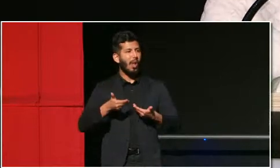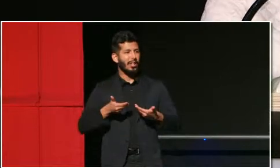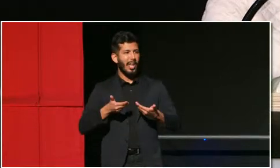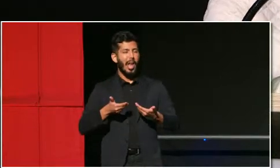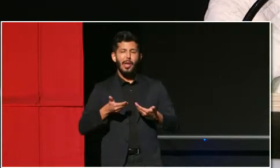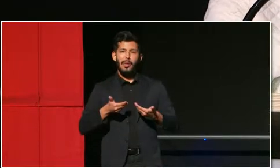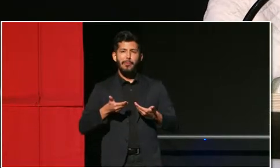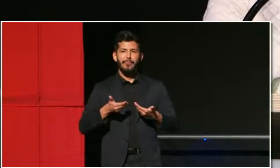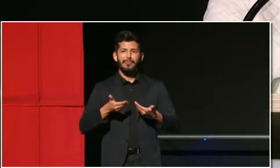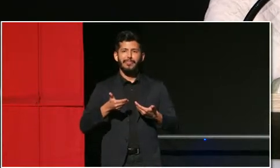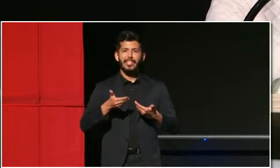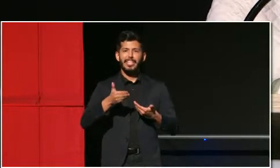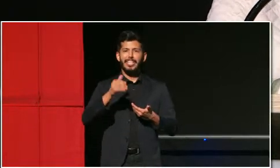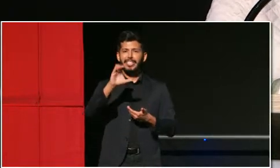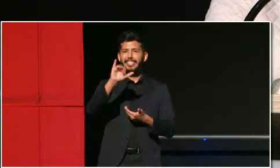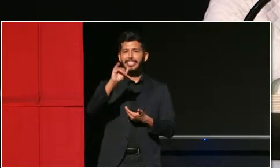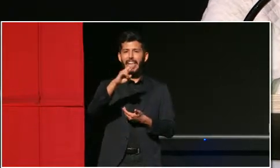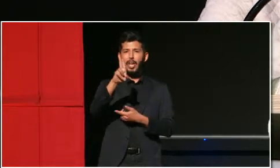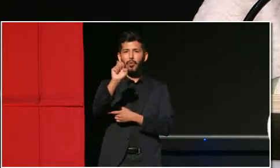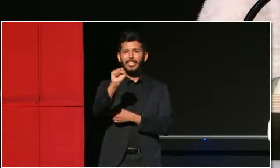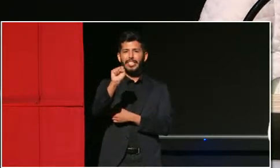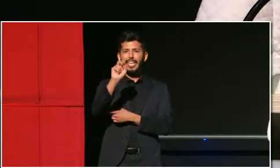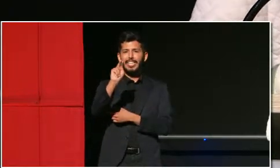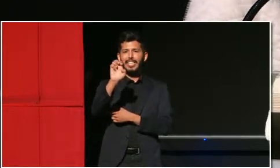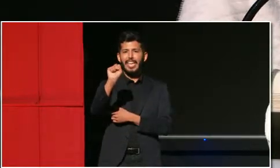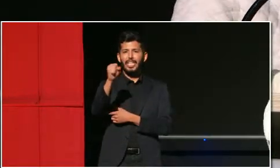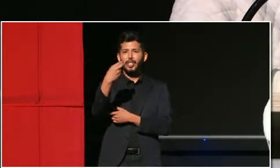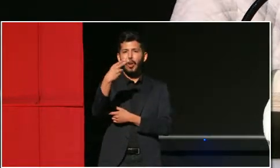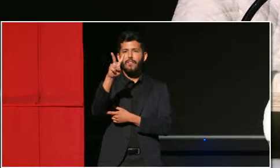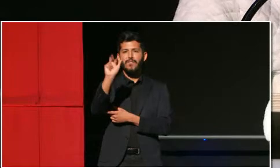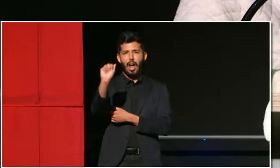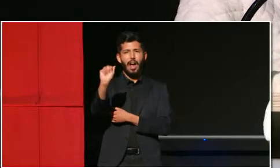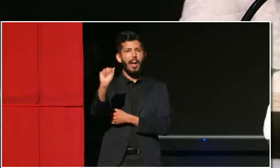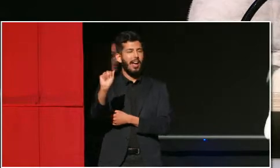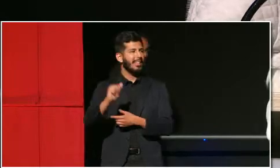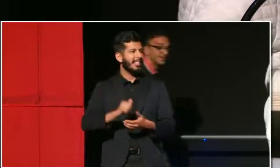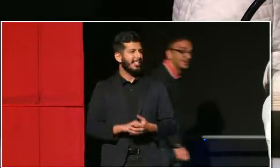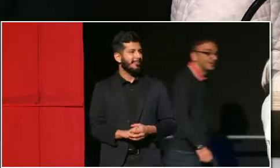the stage, Cyrus Neshvad.